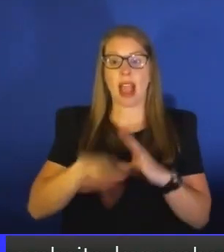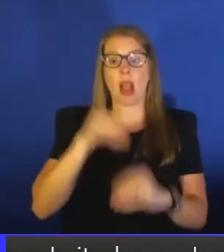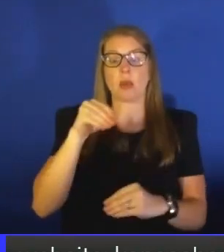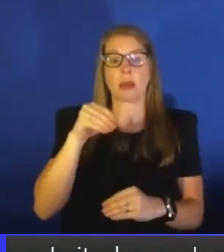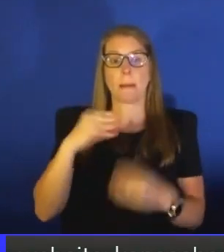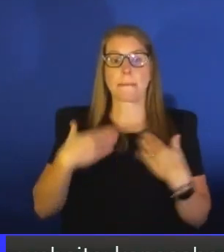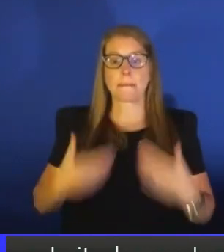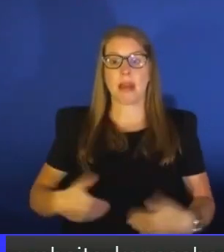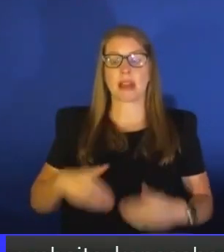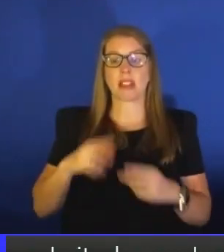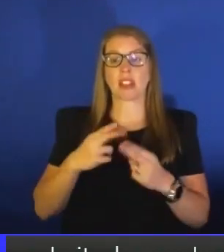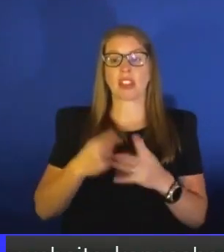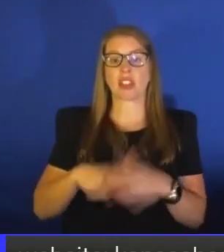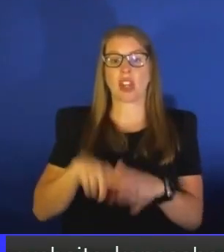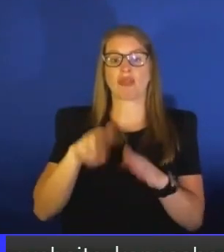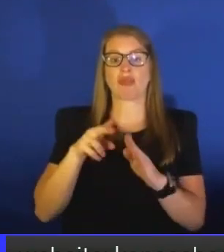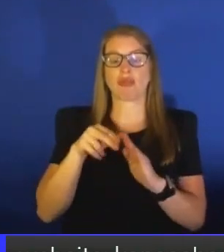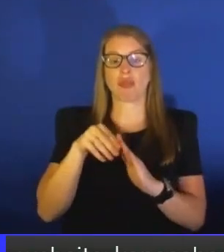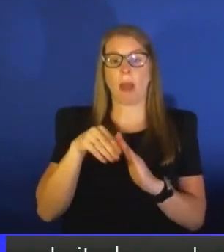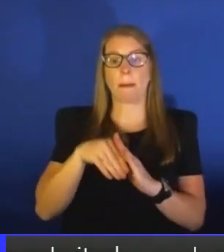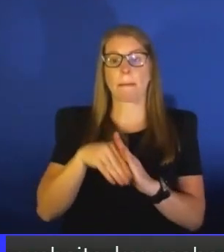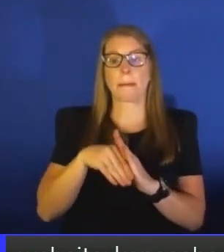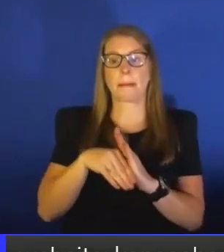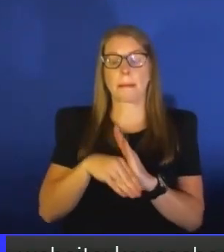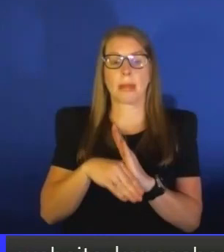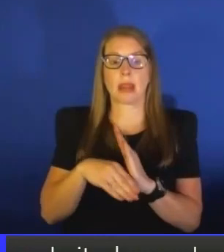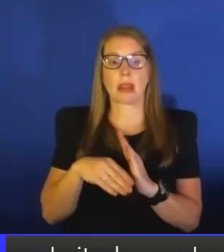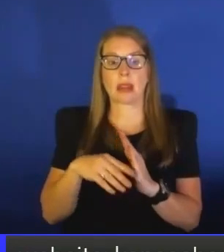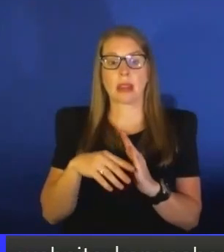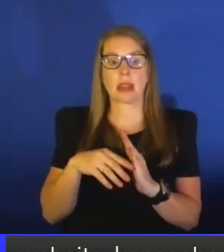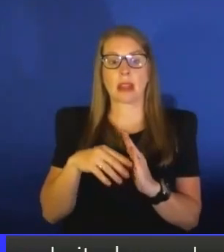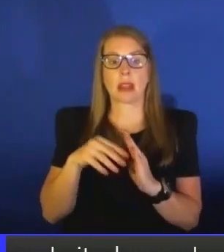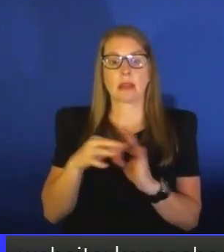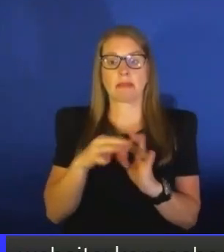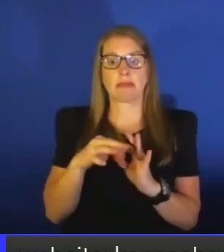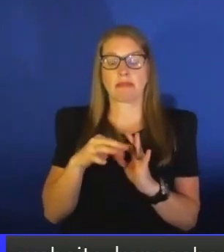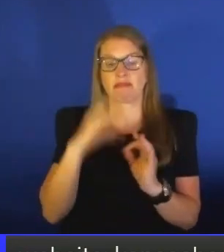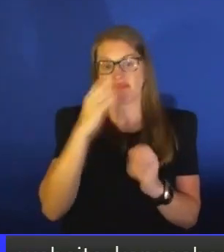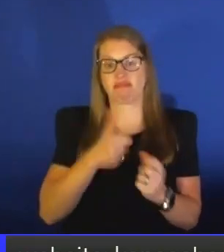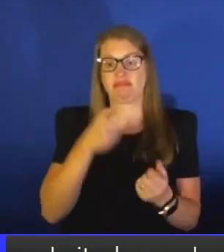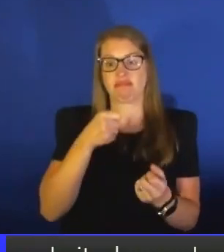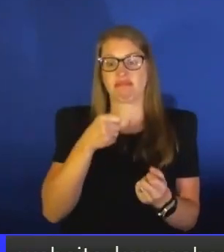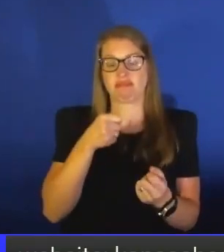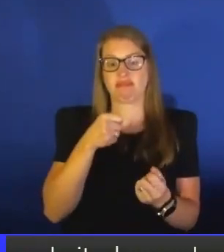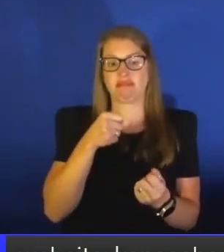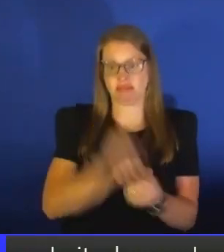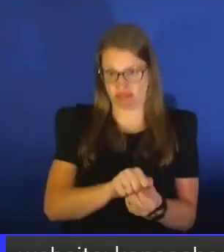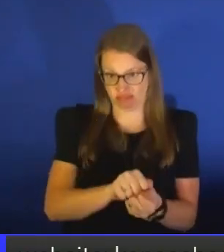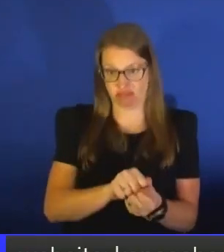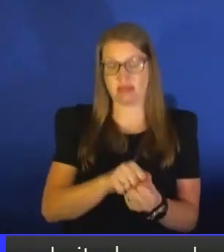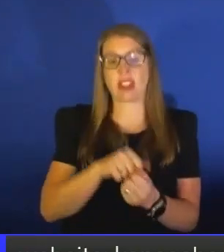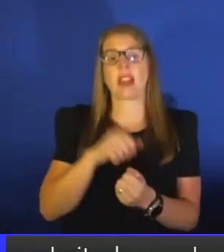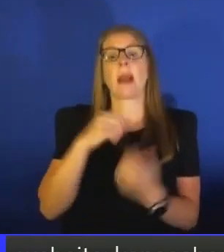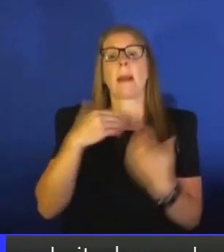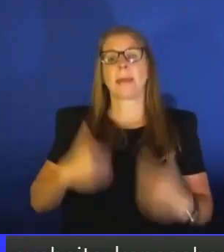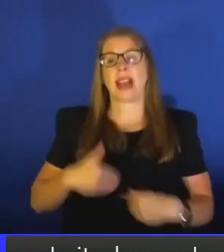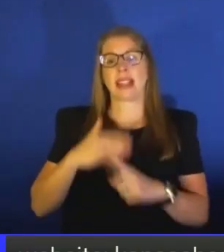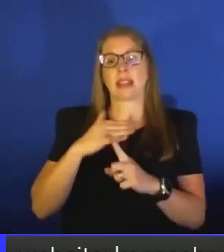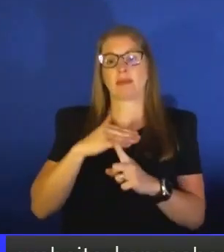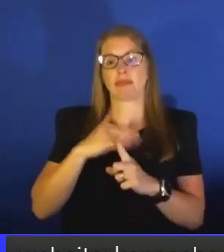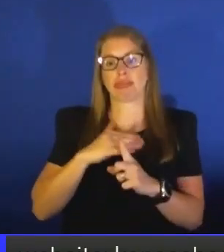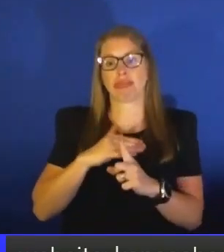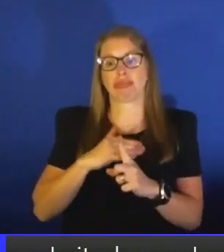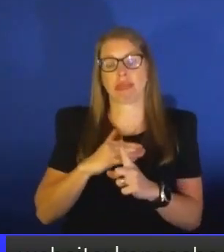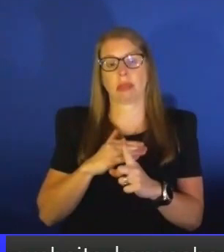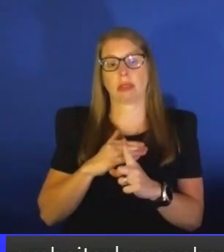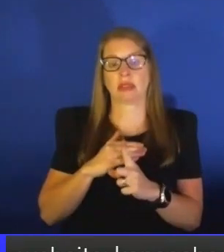starts dropping, which, like I said, that kind of coincides with going to bed, sleep onset as your body temperature dropping. We've never shown that has a